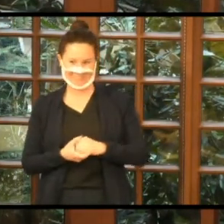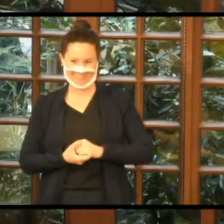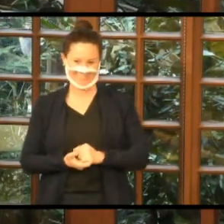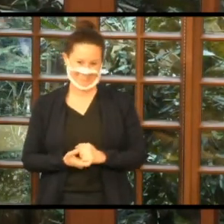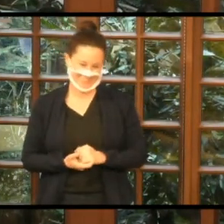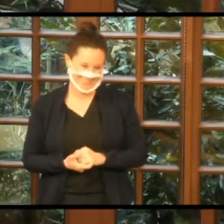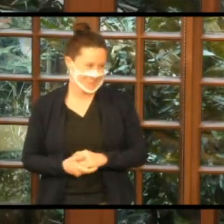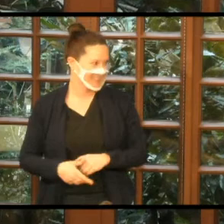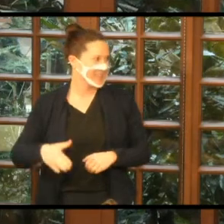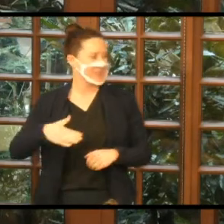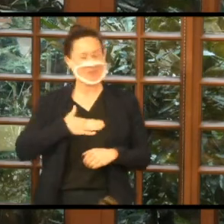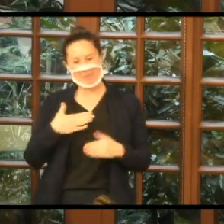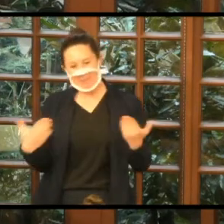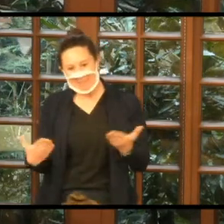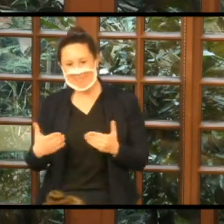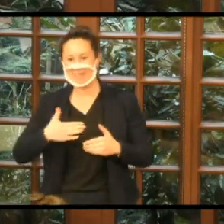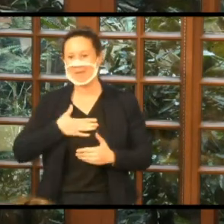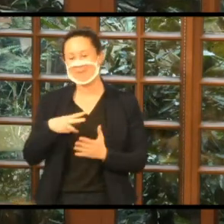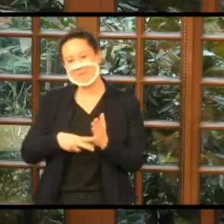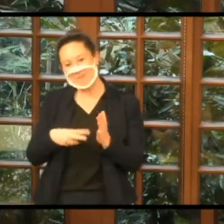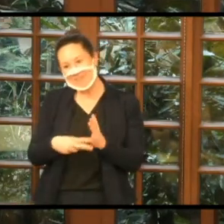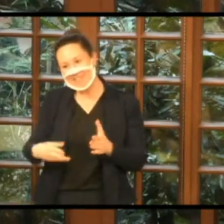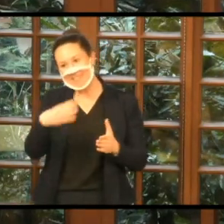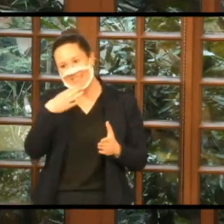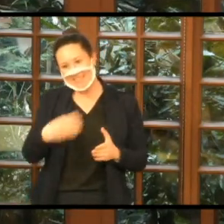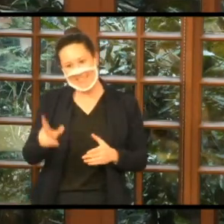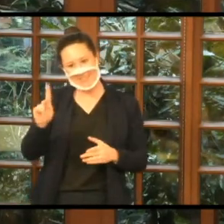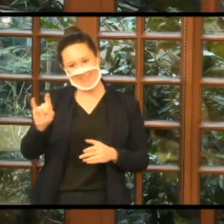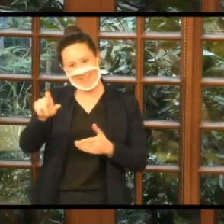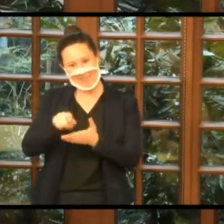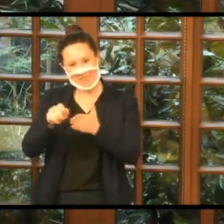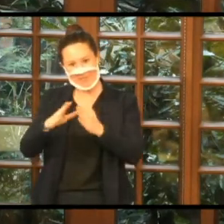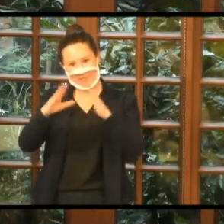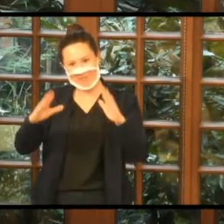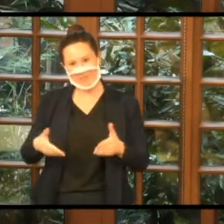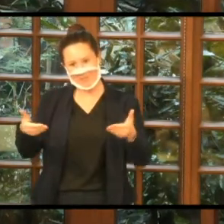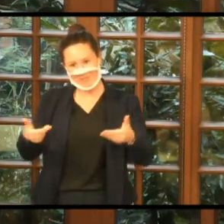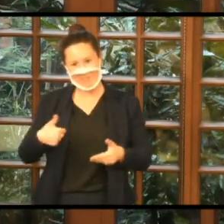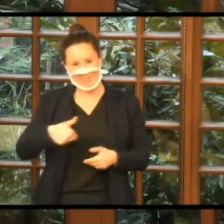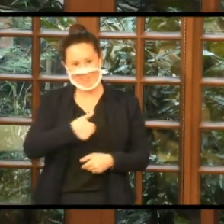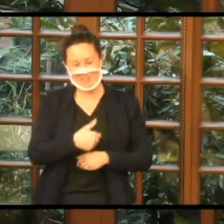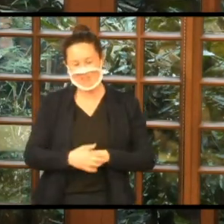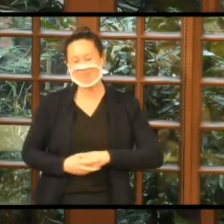I'm happy to be here, happy to be reading. Thanks for the Kelly Writers House for